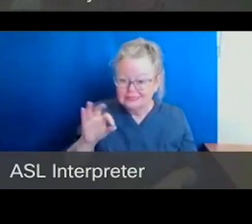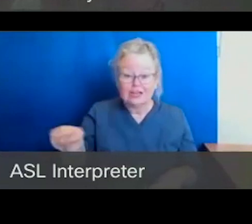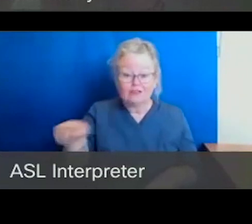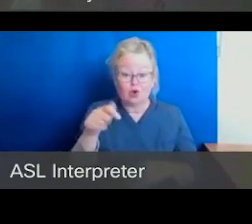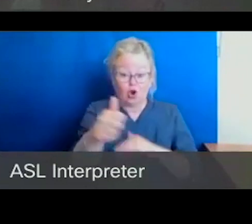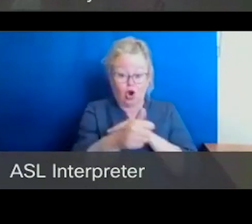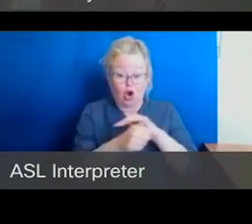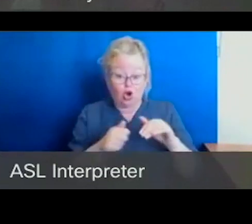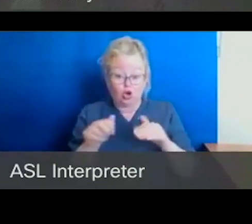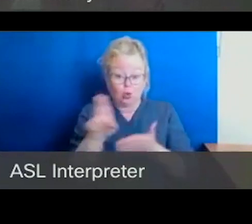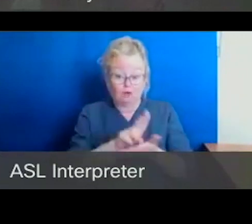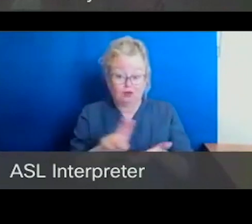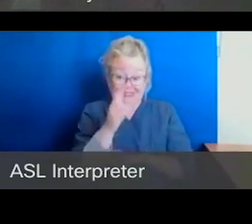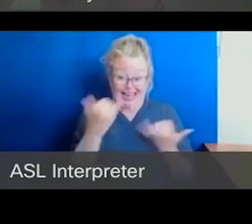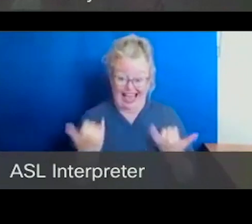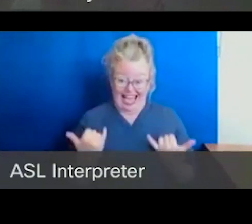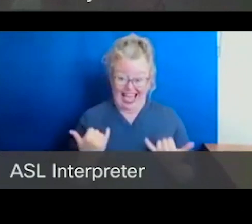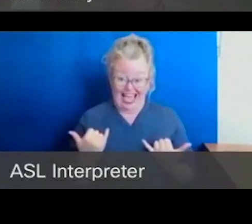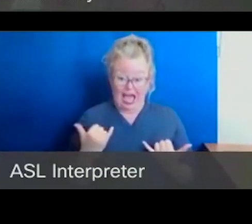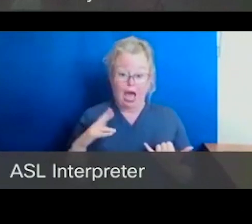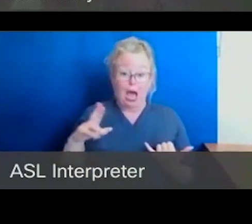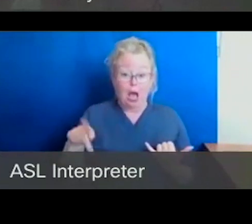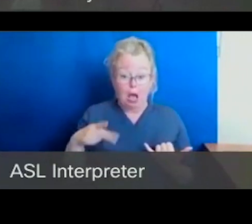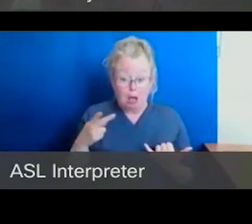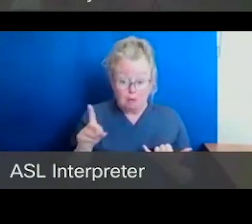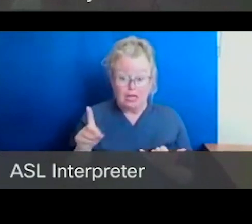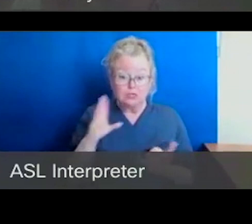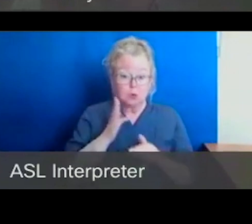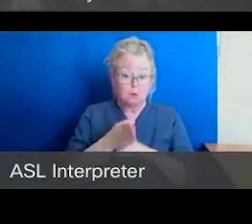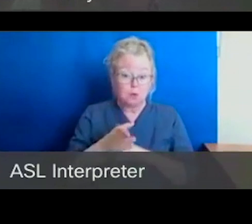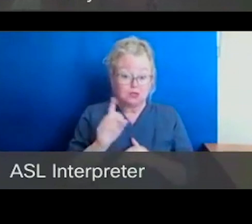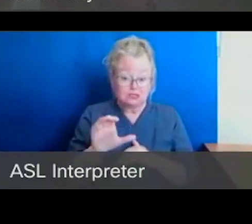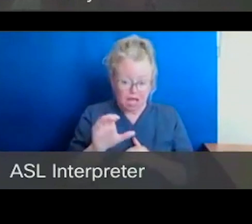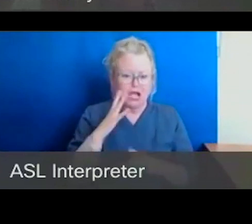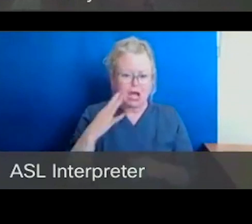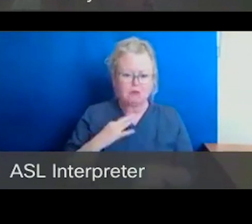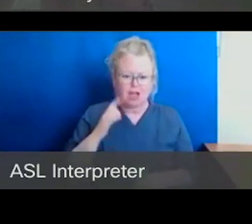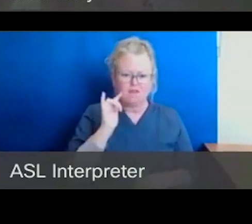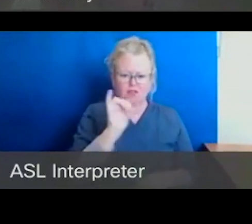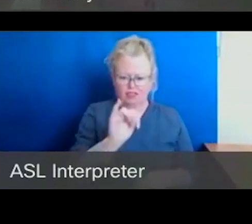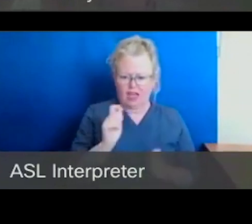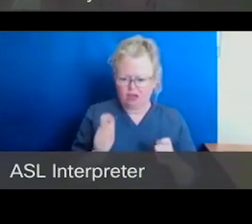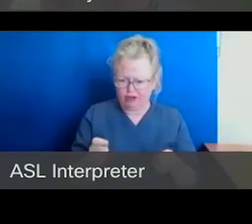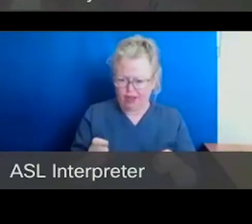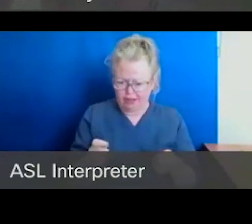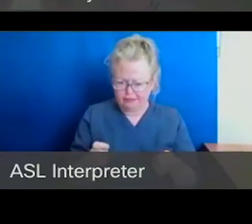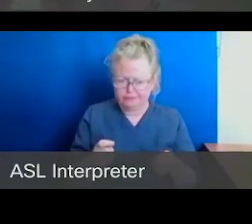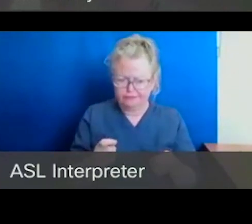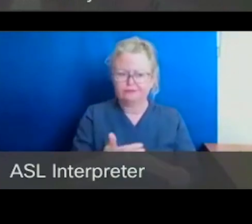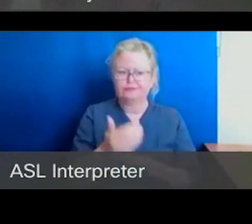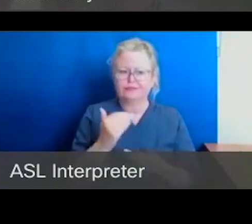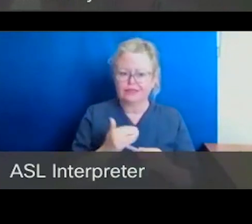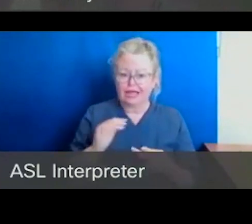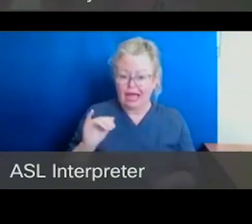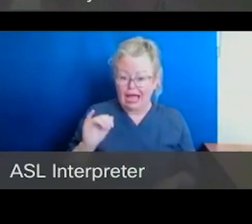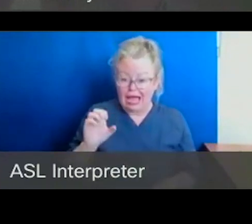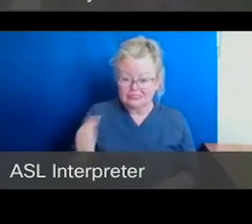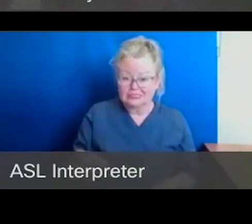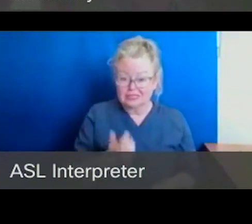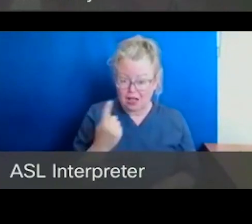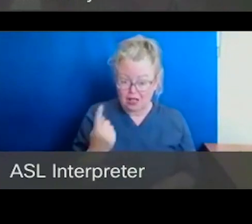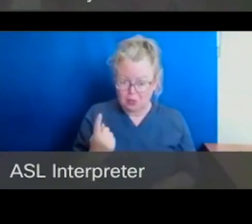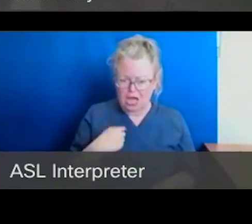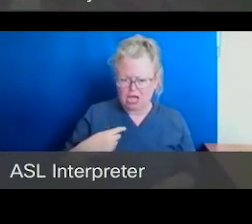institution of higher education at the doctoral or above level, you can apply for these grants. IES itself has its